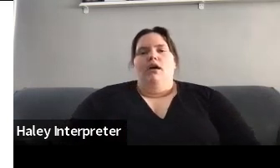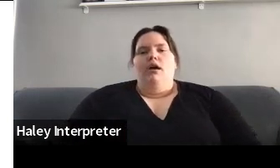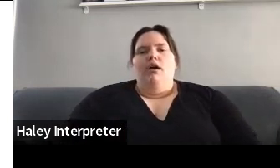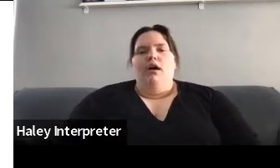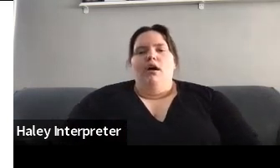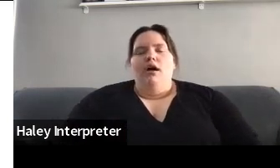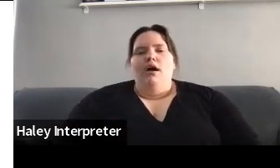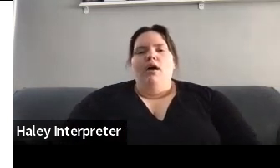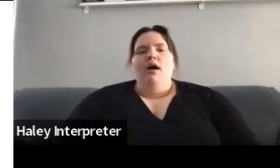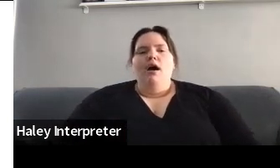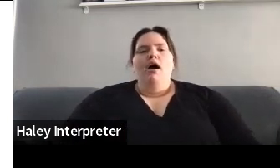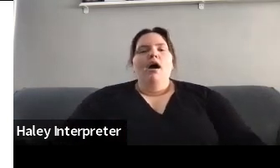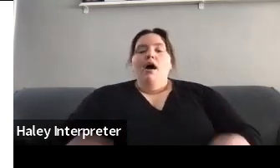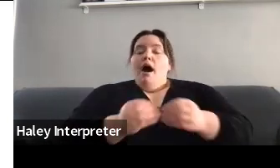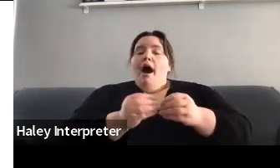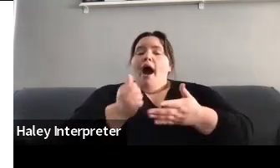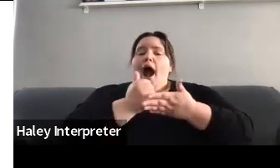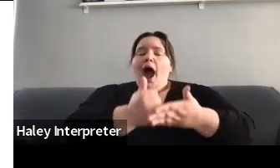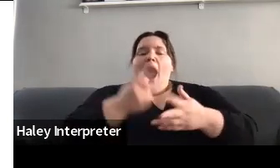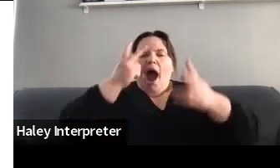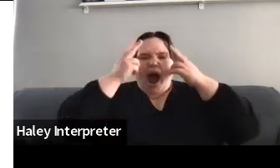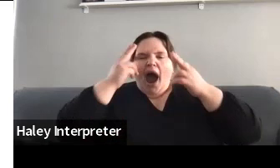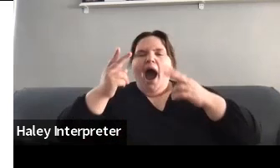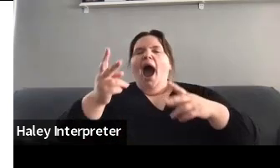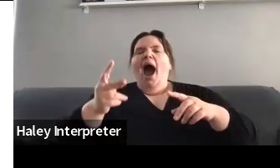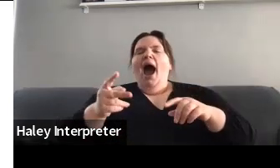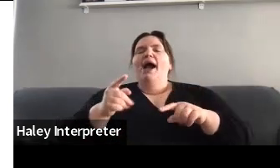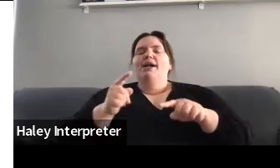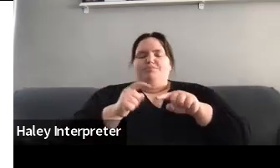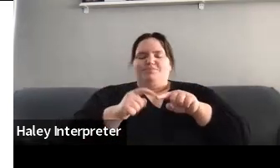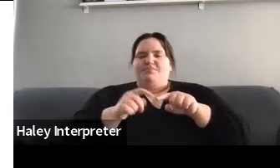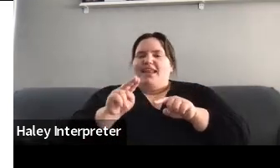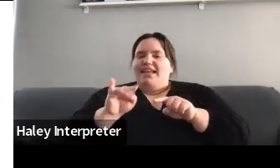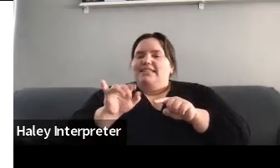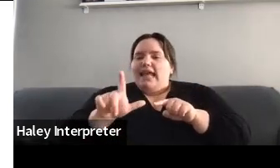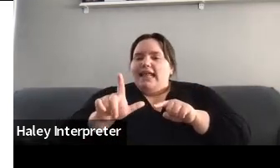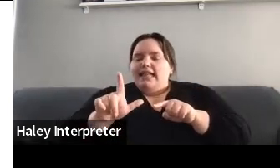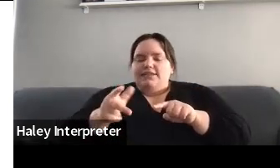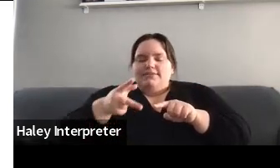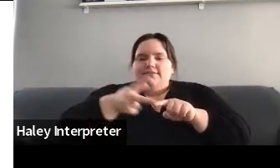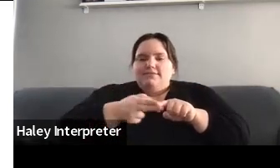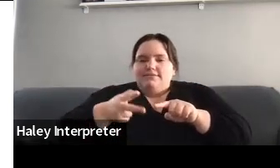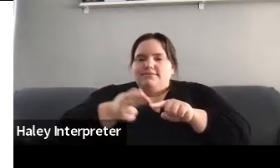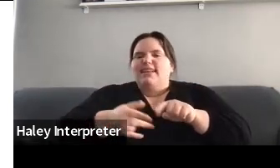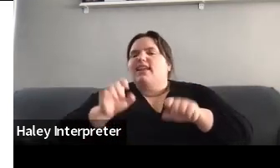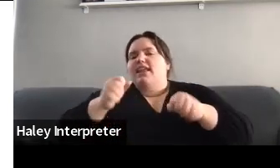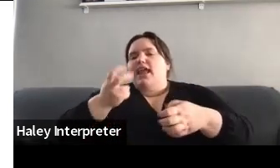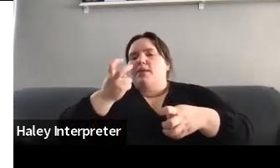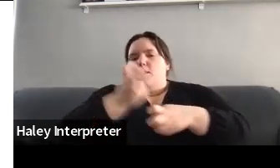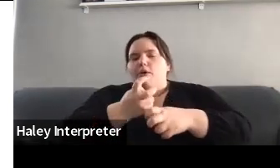more AT for grooming. Nail clipping can be really difficult. There are some nail clippers out there that